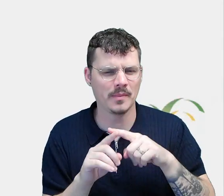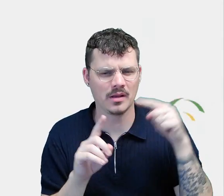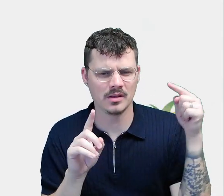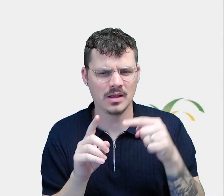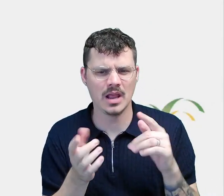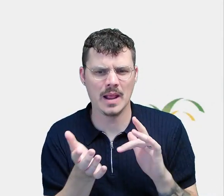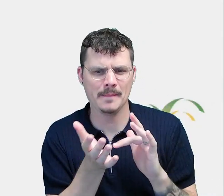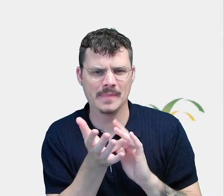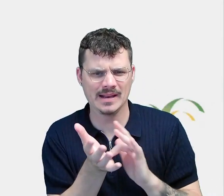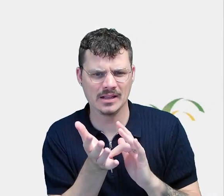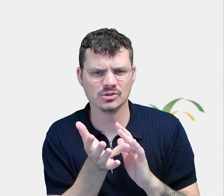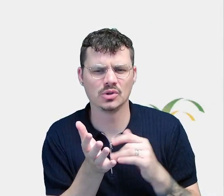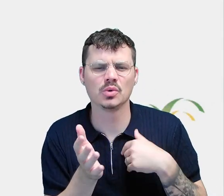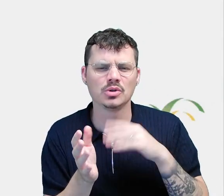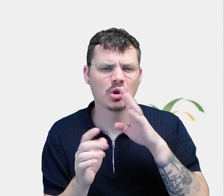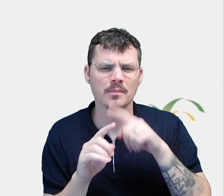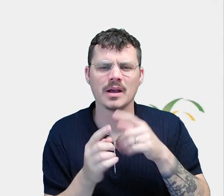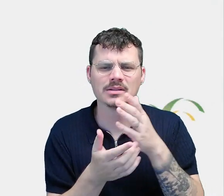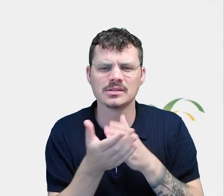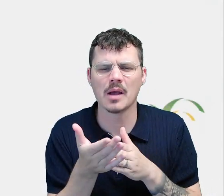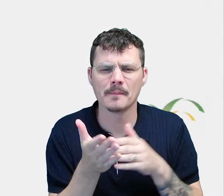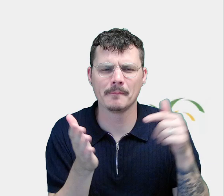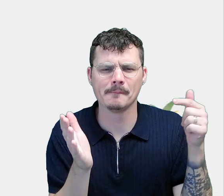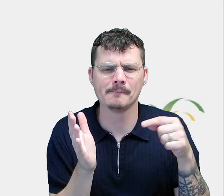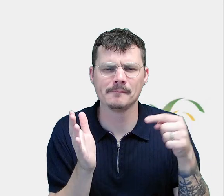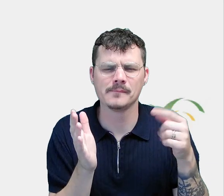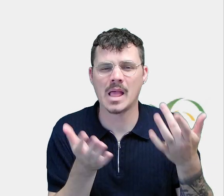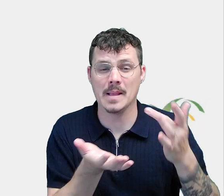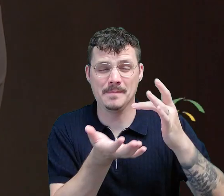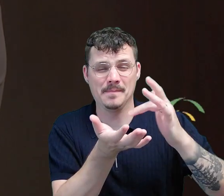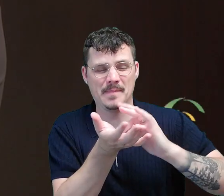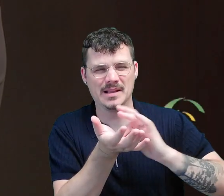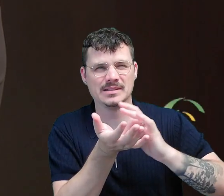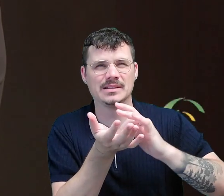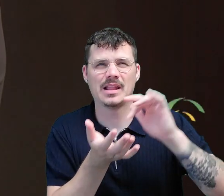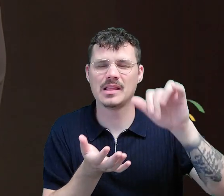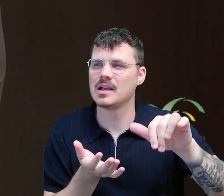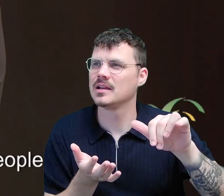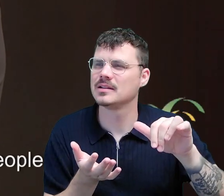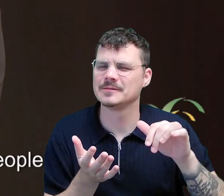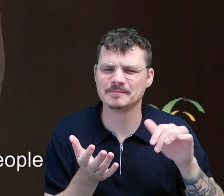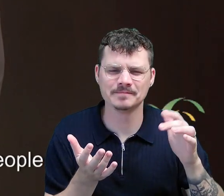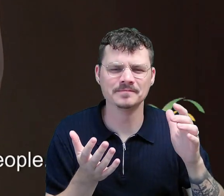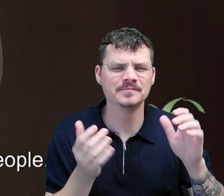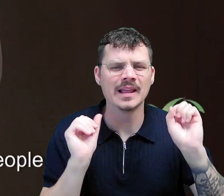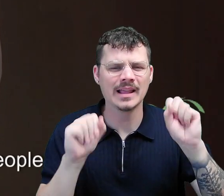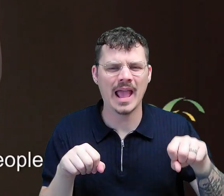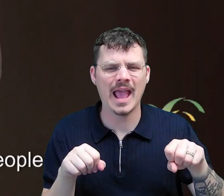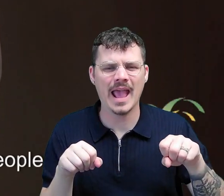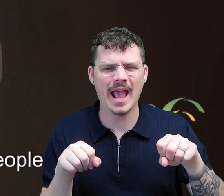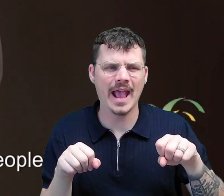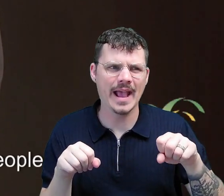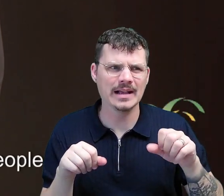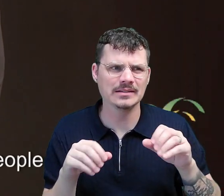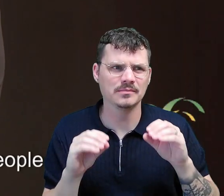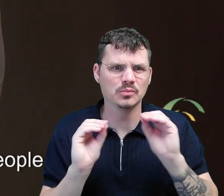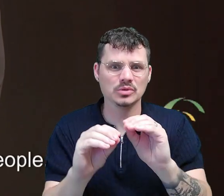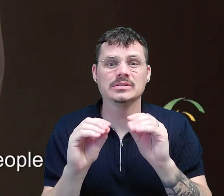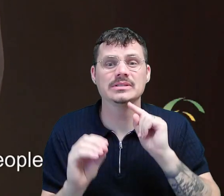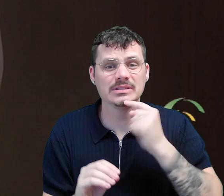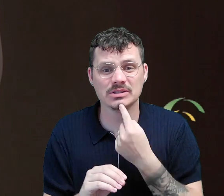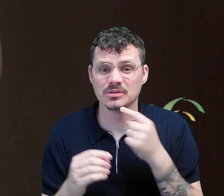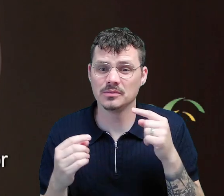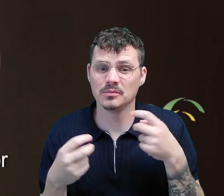When we talk about medicines, we'll talk about some of these medicines that can exert some severe problems